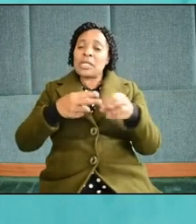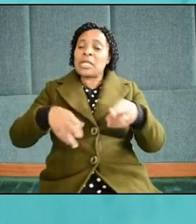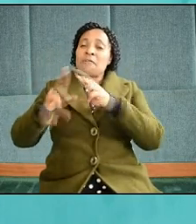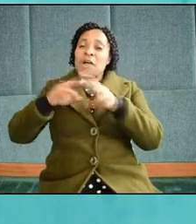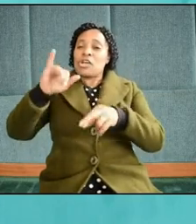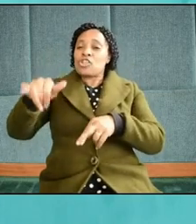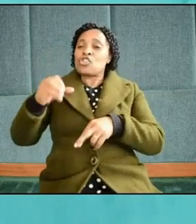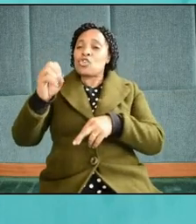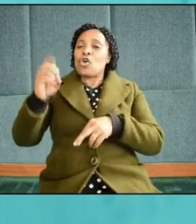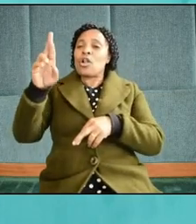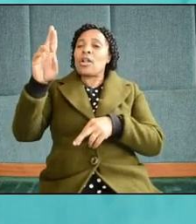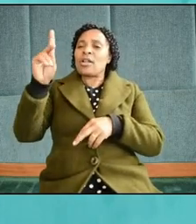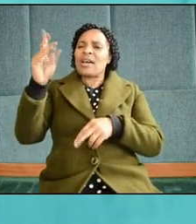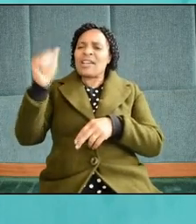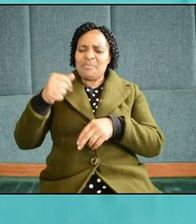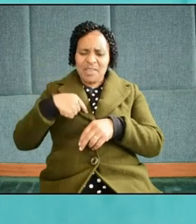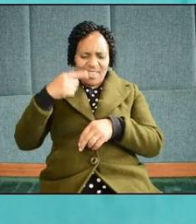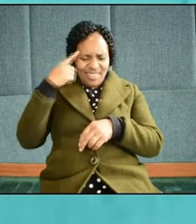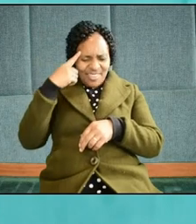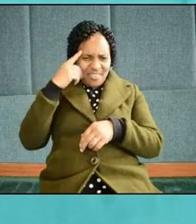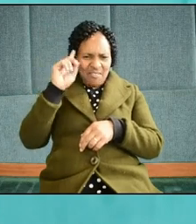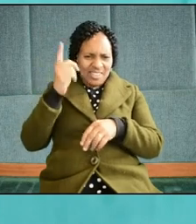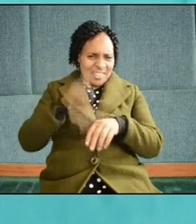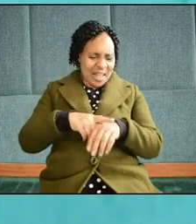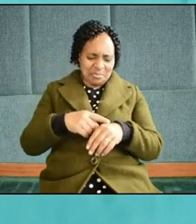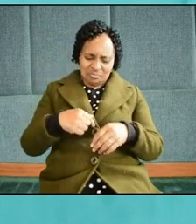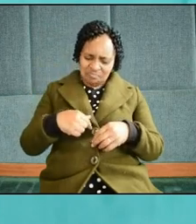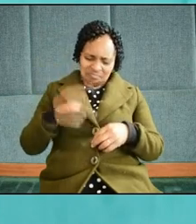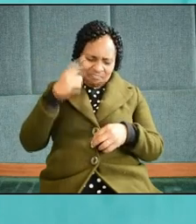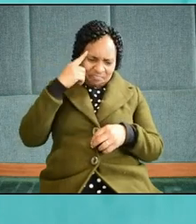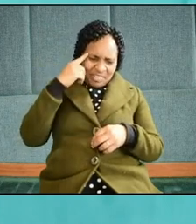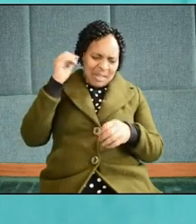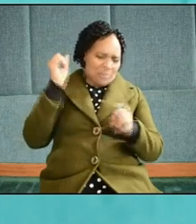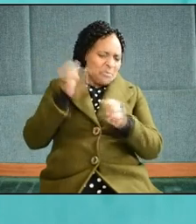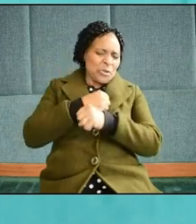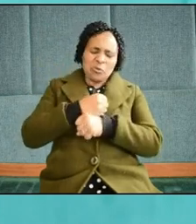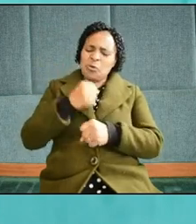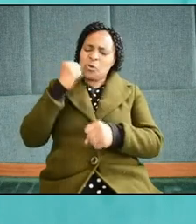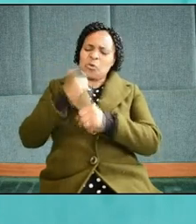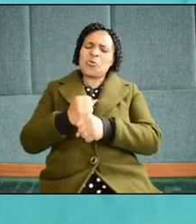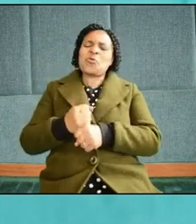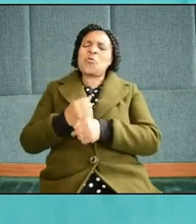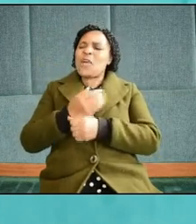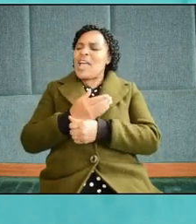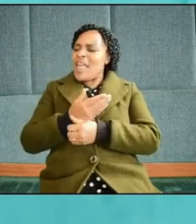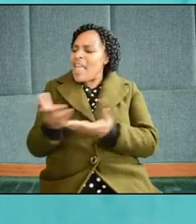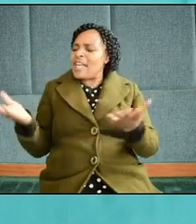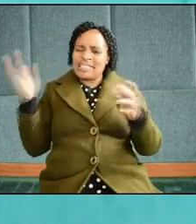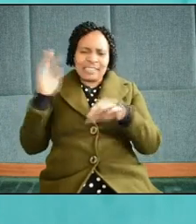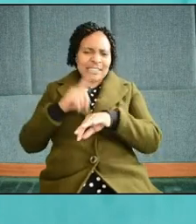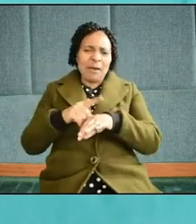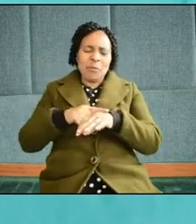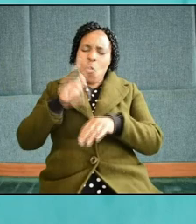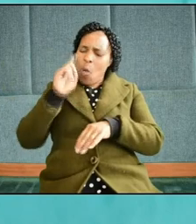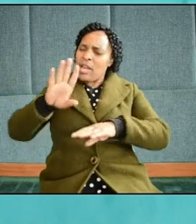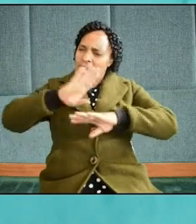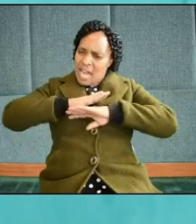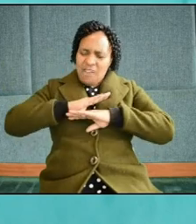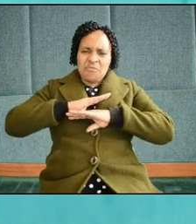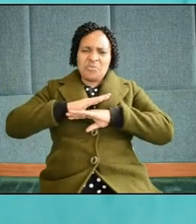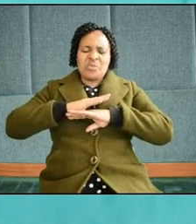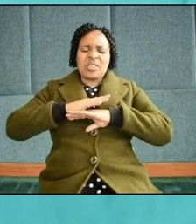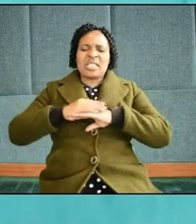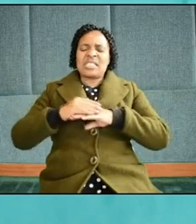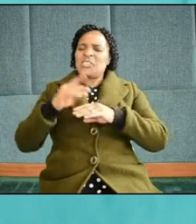thinking he went in the first time and he was like, no, I cannot do this any longer. One is enough. It was muddy.